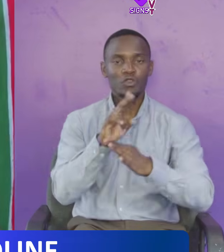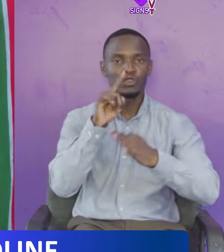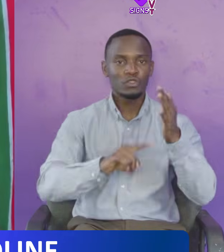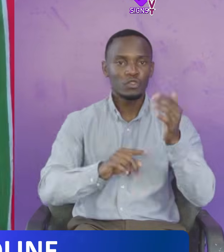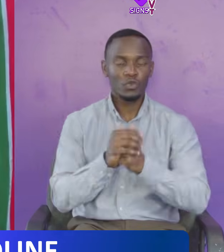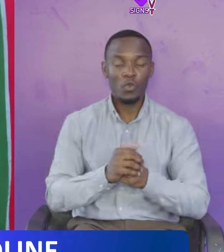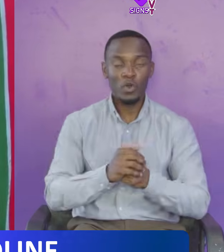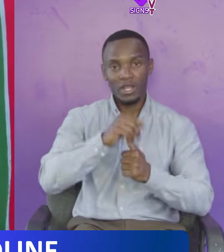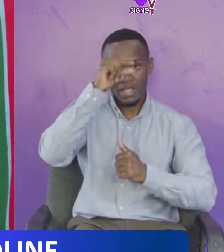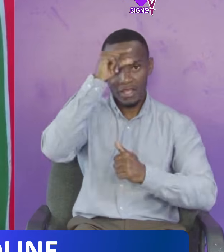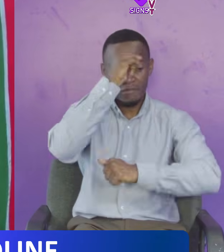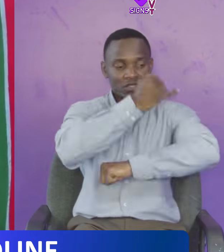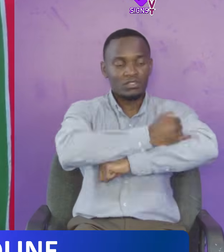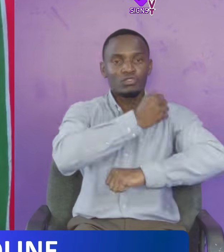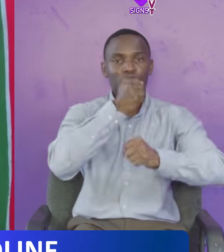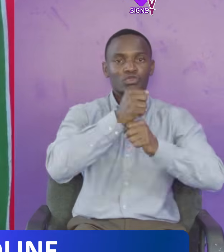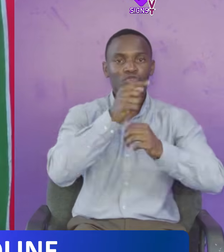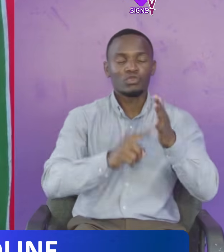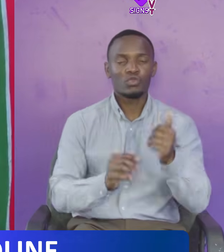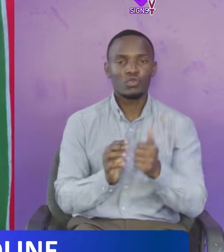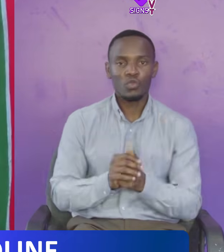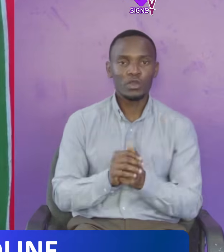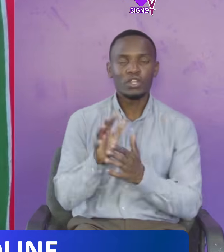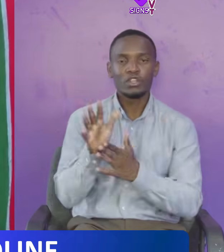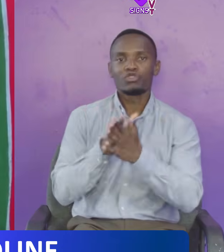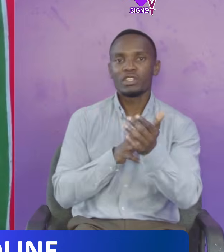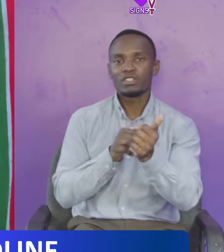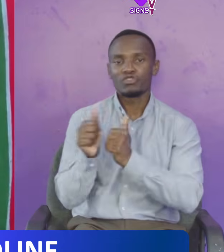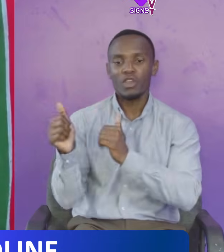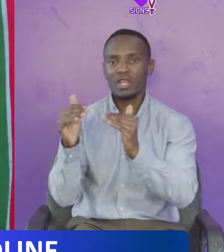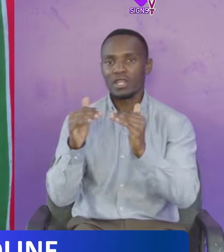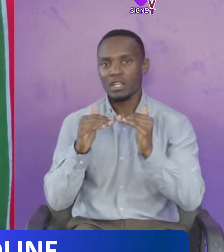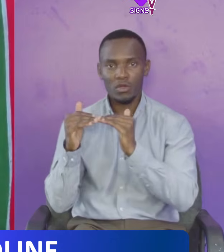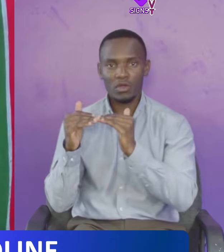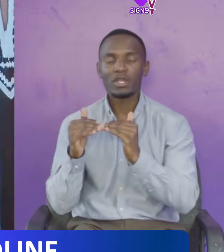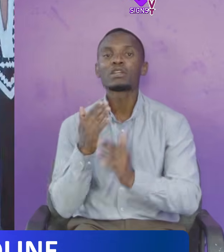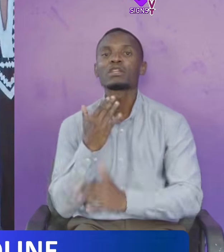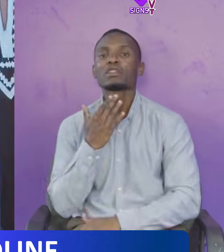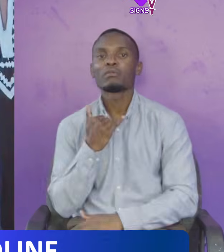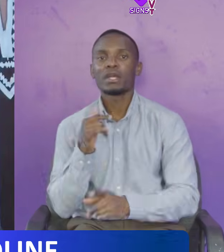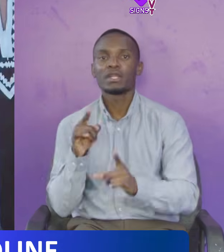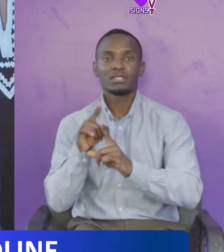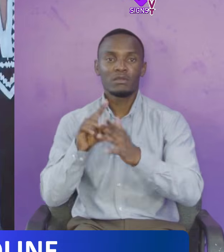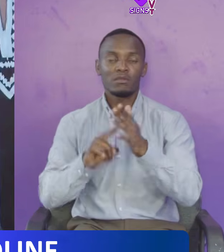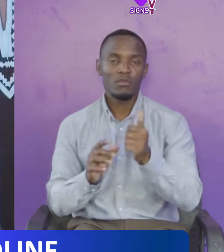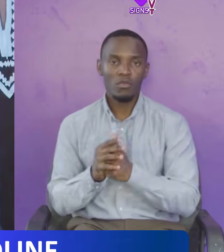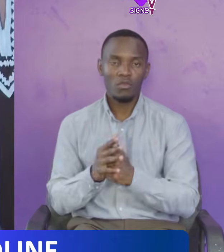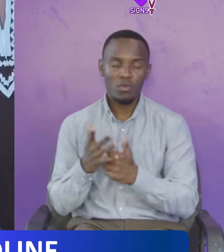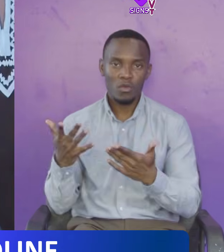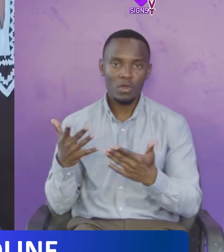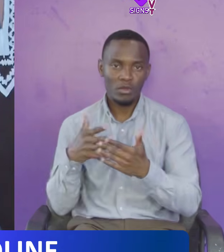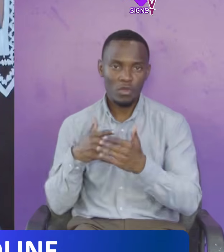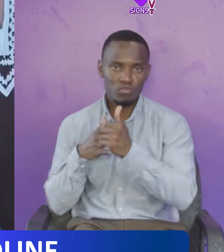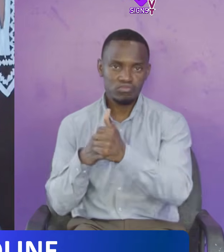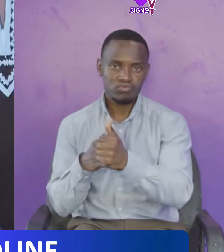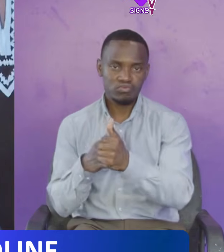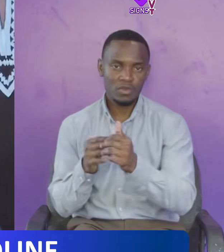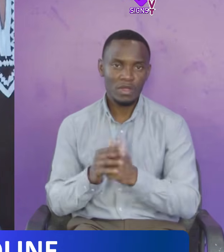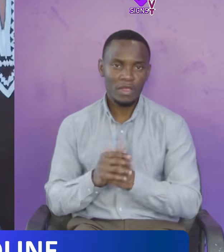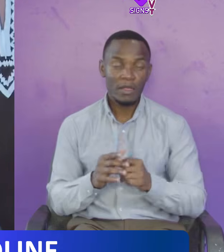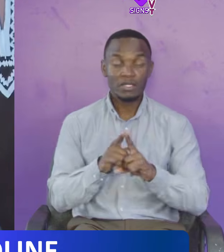crush democratic demand, and engineered family rule. Tanzania is confronting not just a